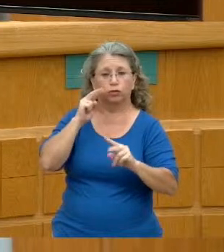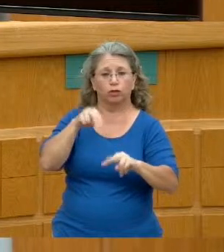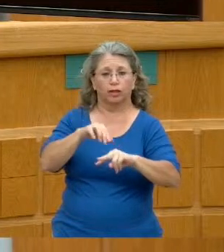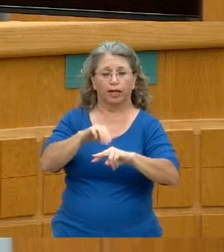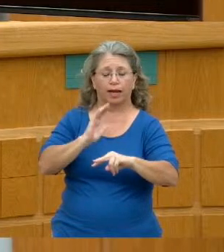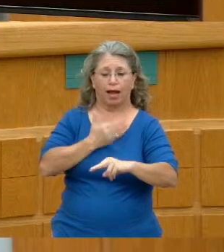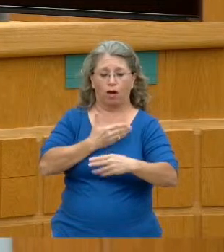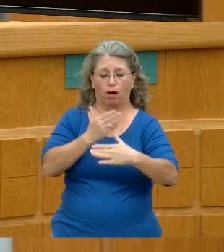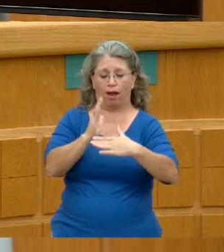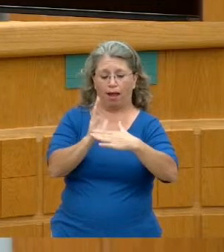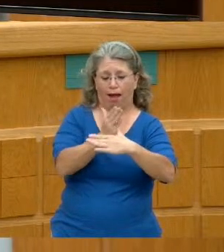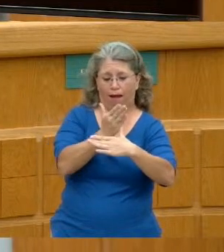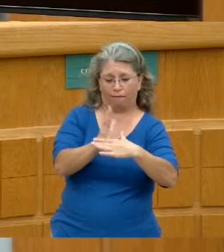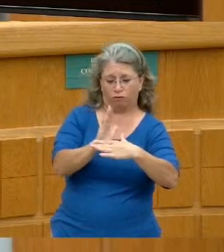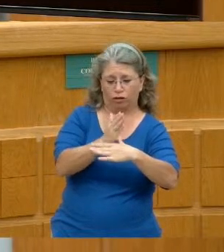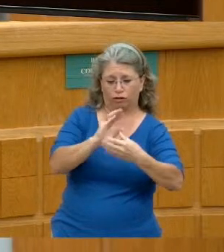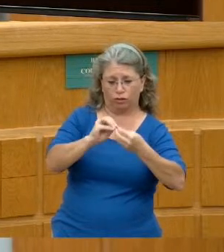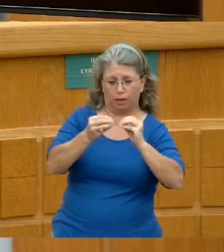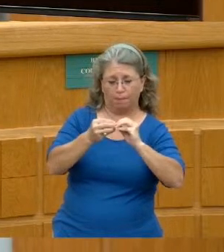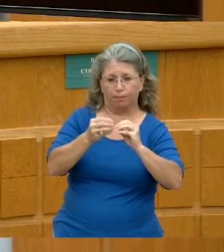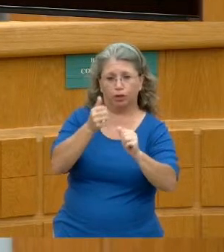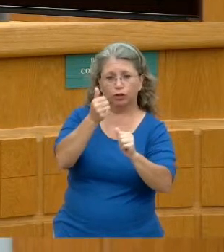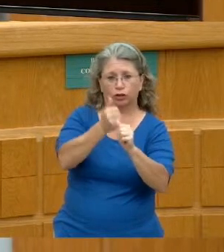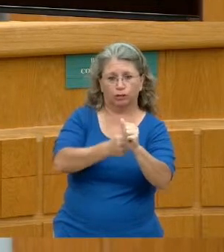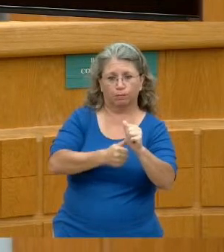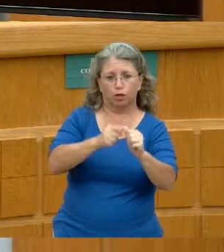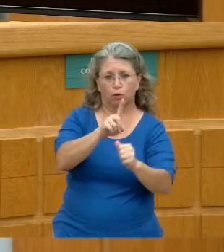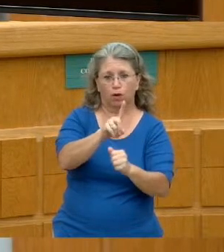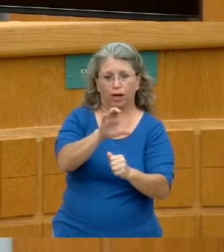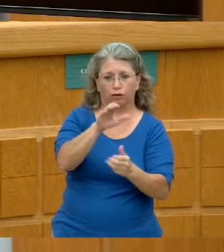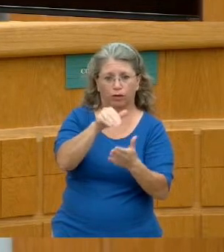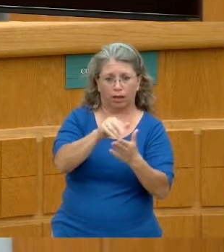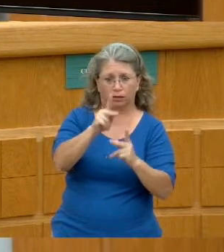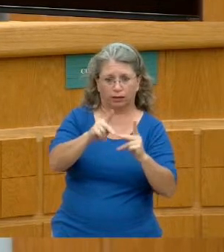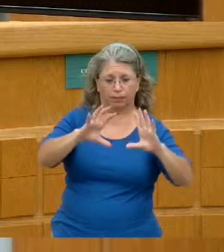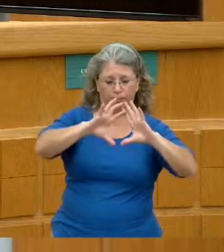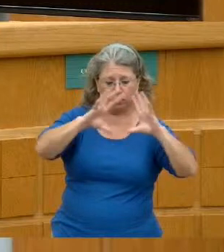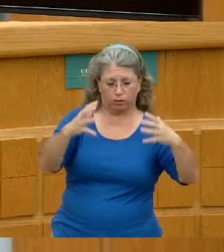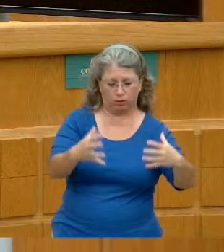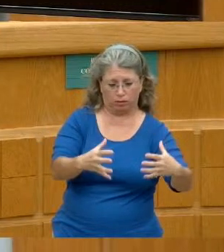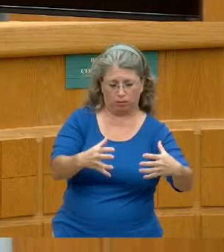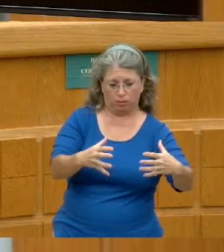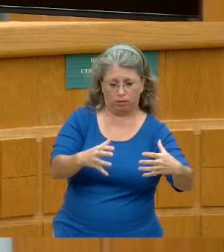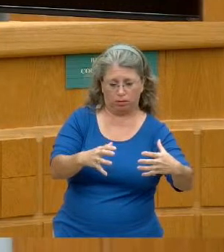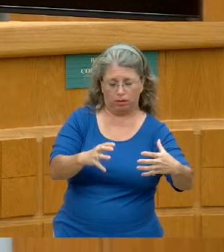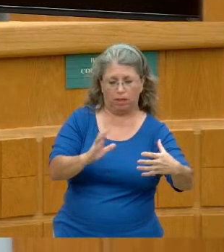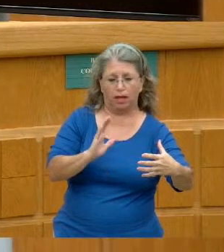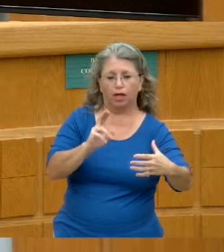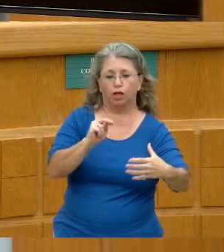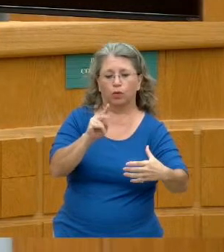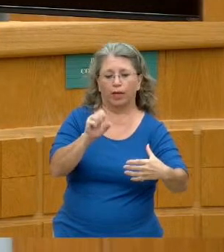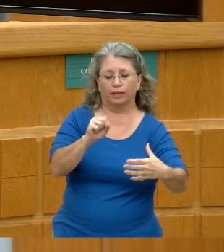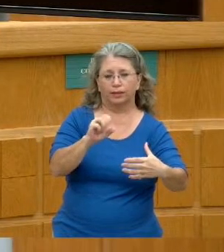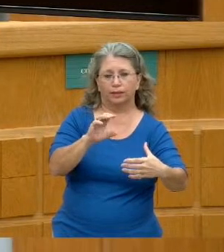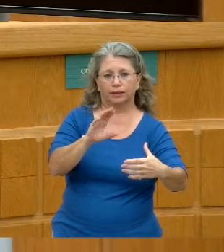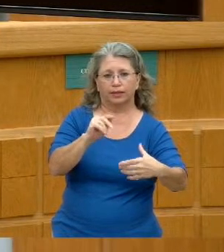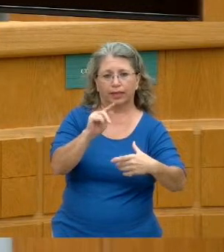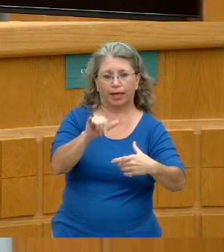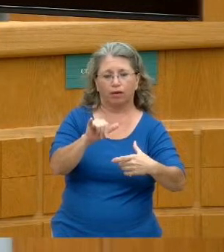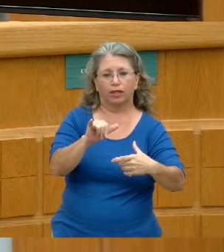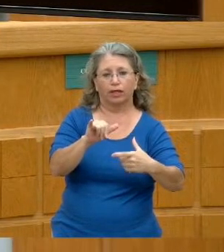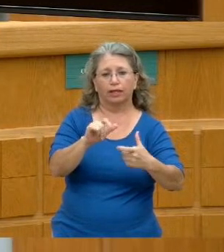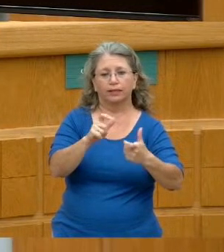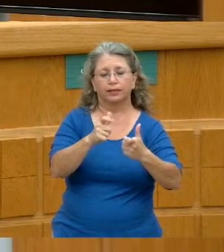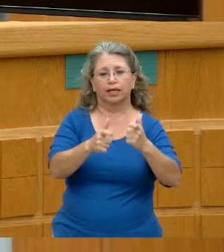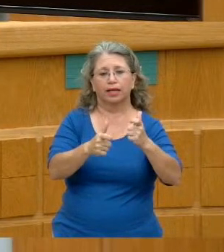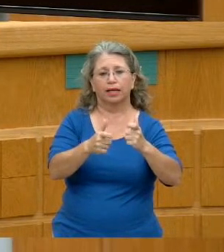when you take population into consideration, Nueces County is the highest growth area for new